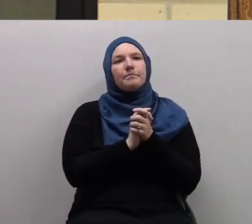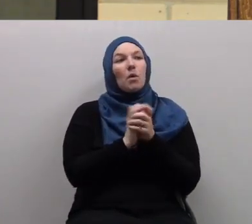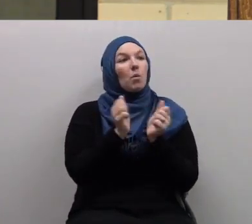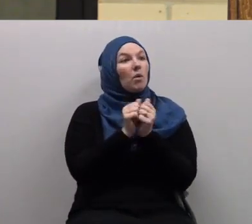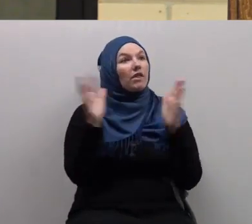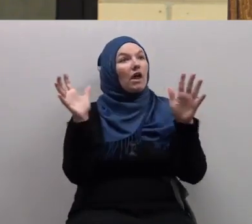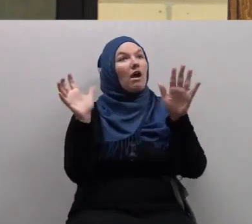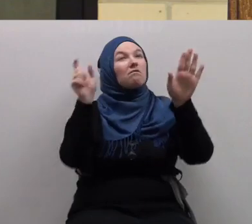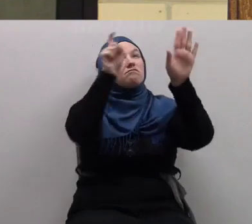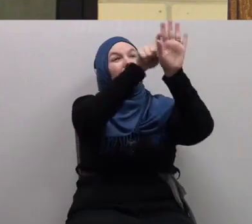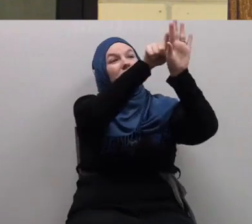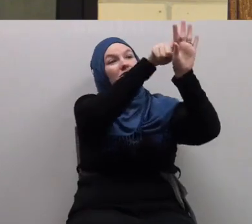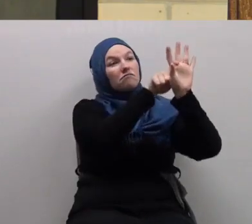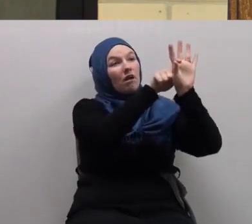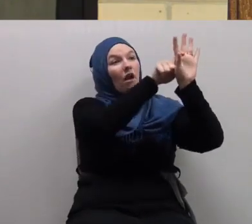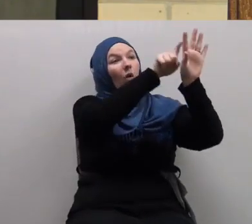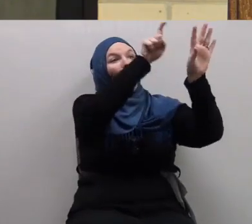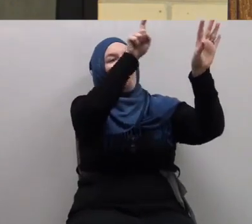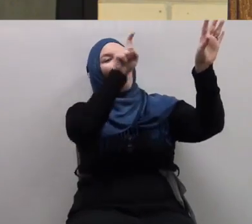Without it, they fall and they are dead.